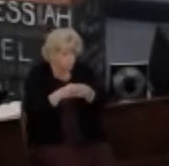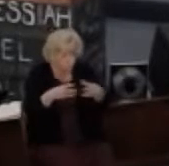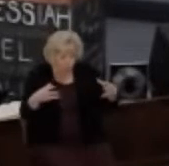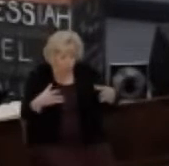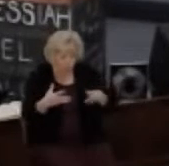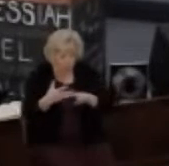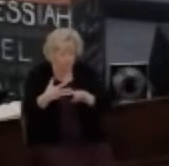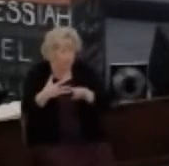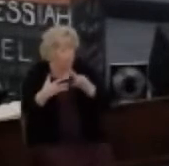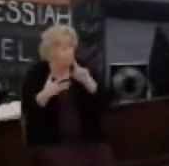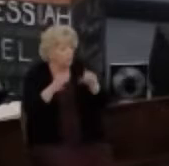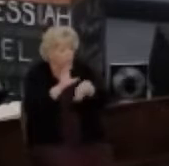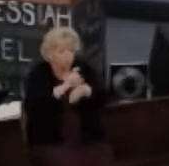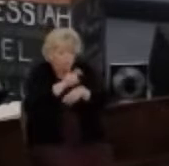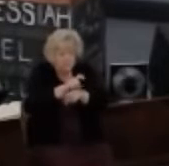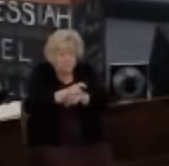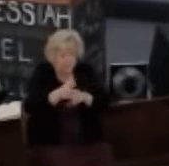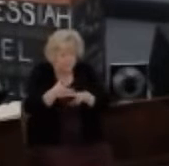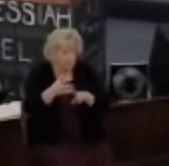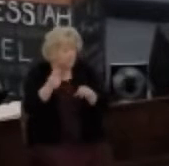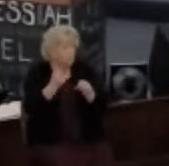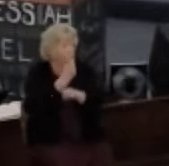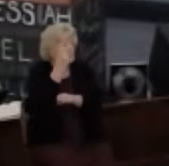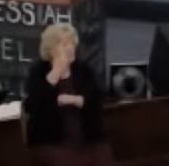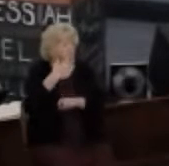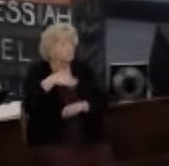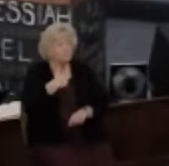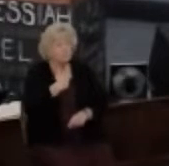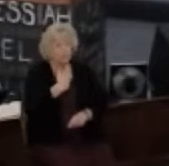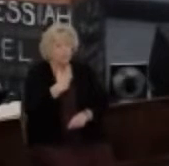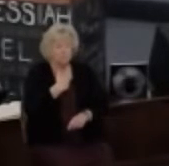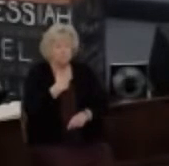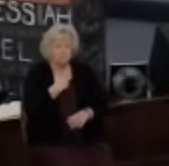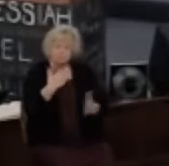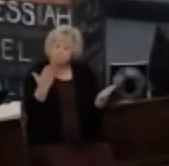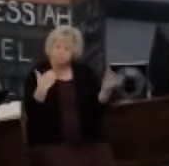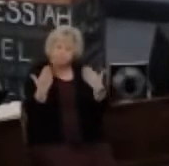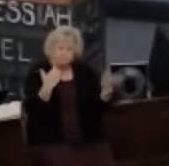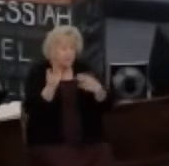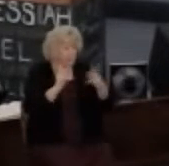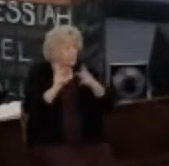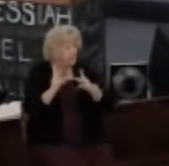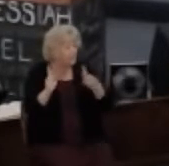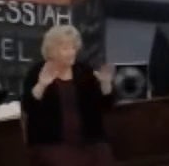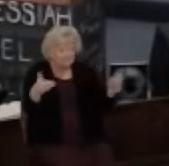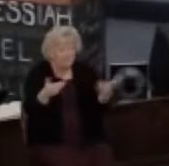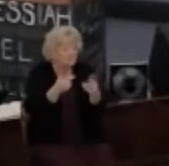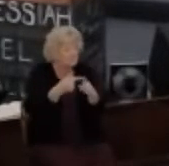to winning souls, bringing people, and introducing them to Jesus.